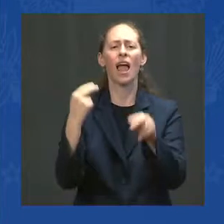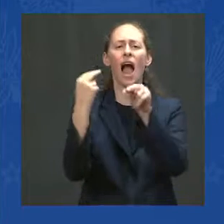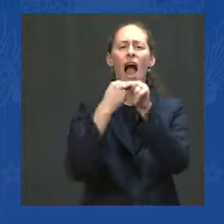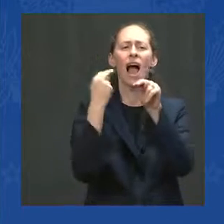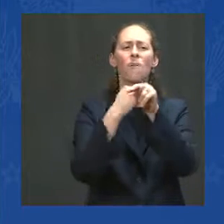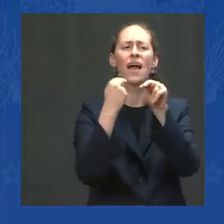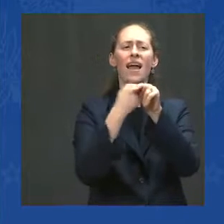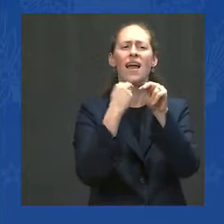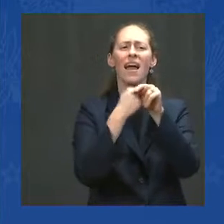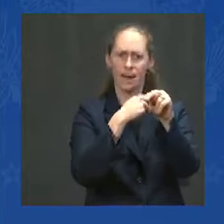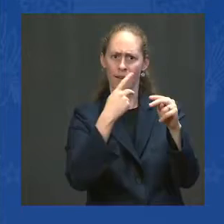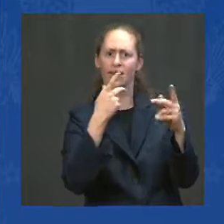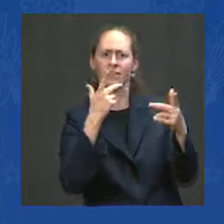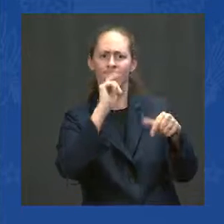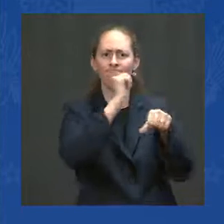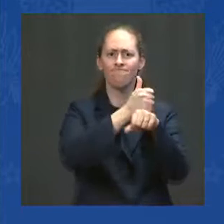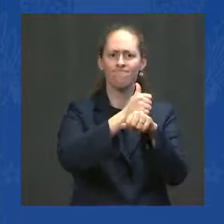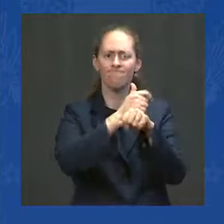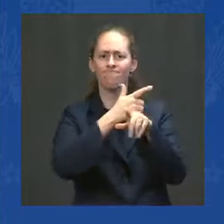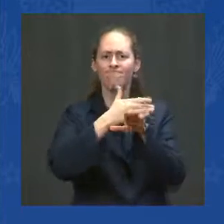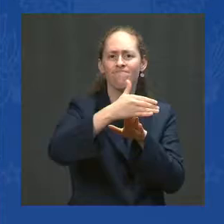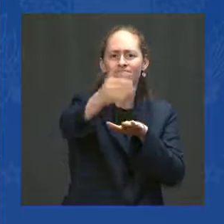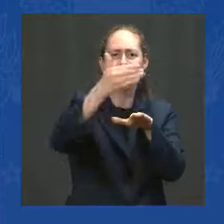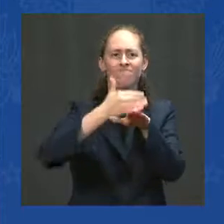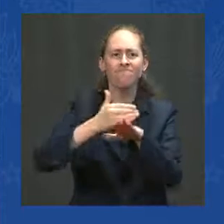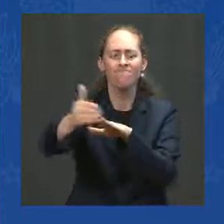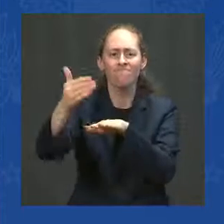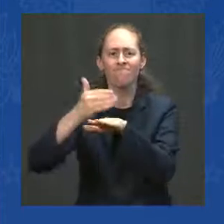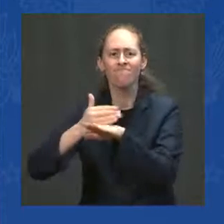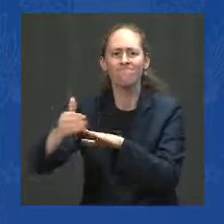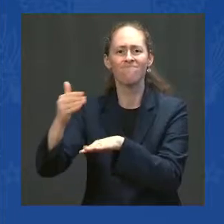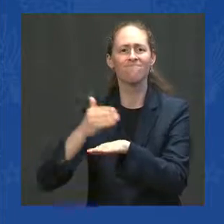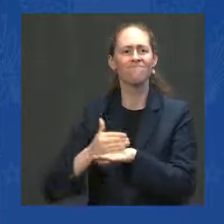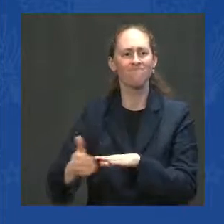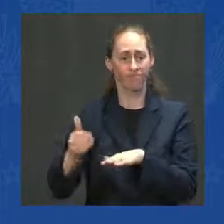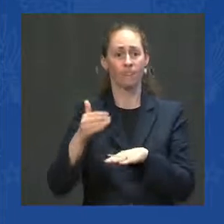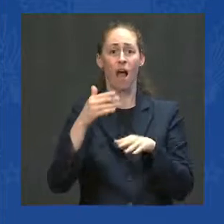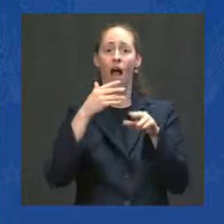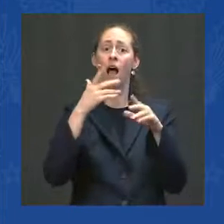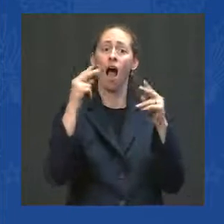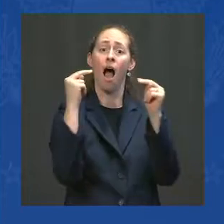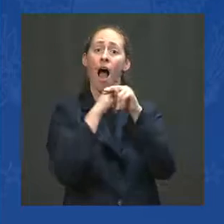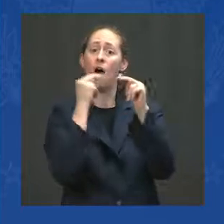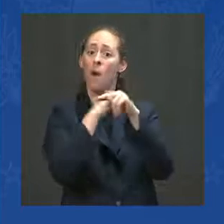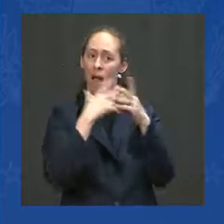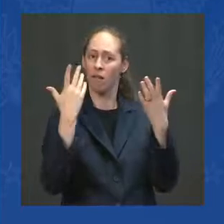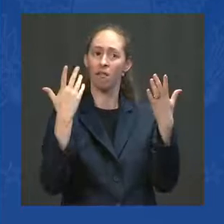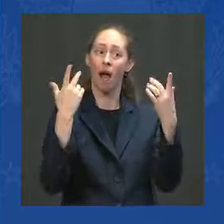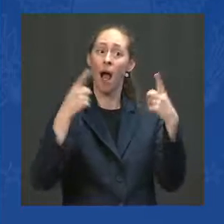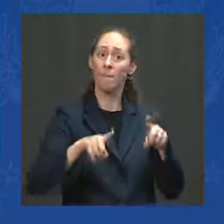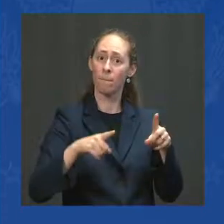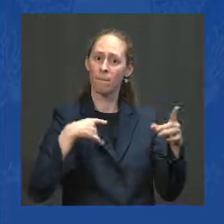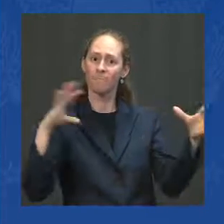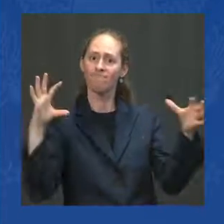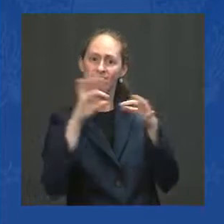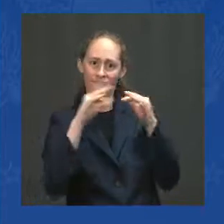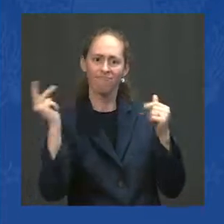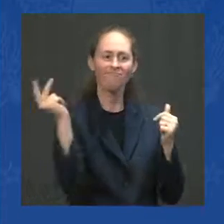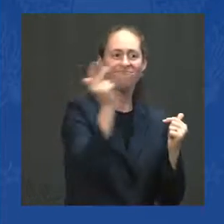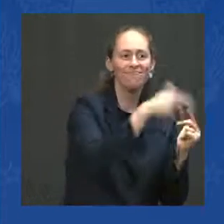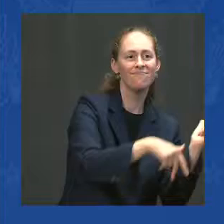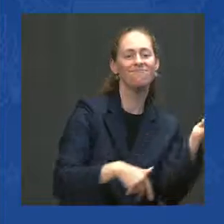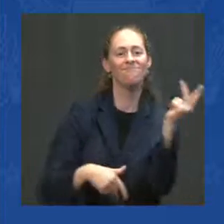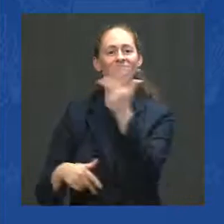the investments that literally connected our entire nation and fundamentally changed the pattern of life in